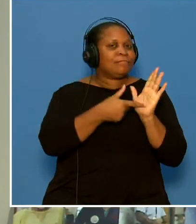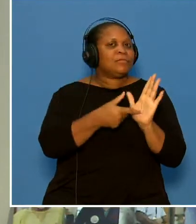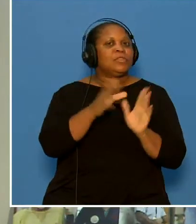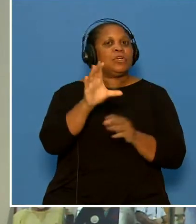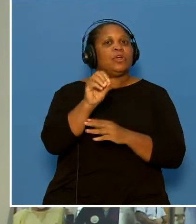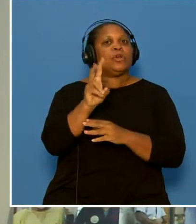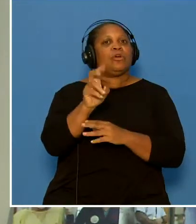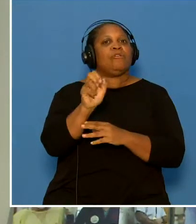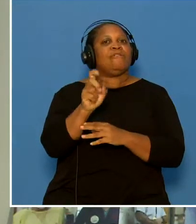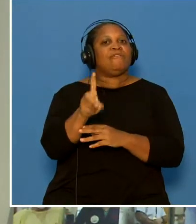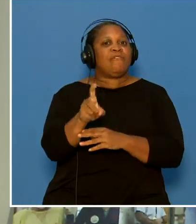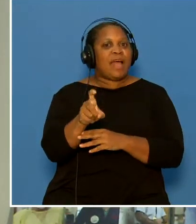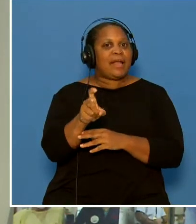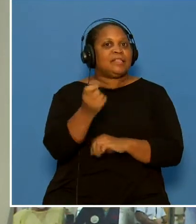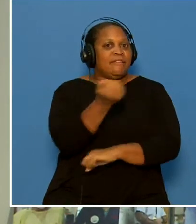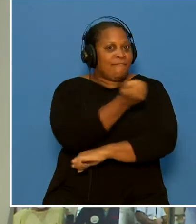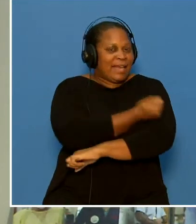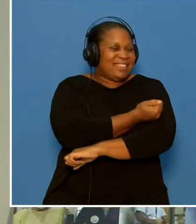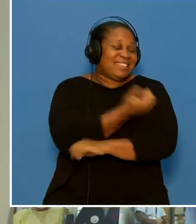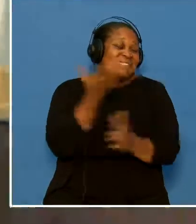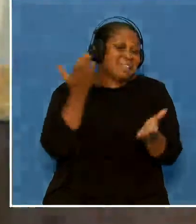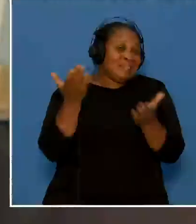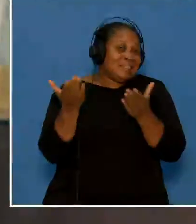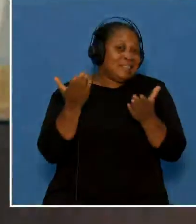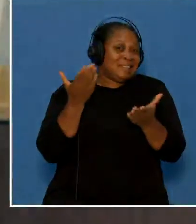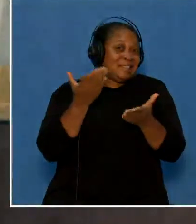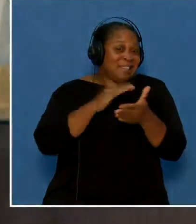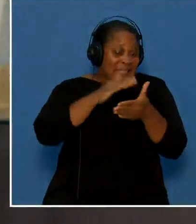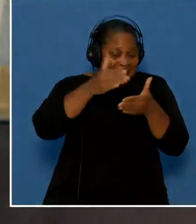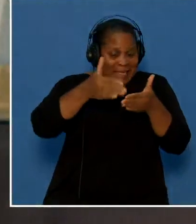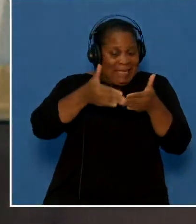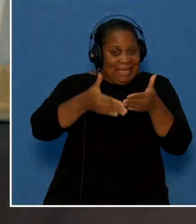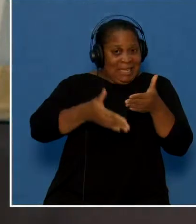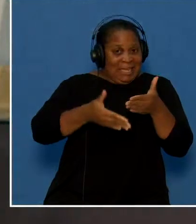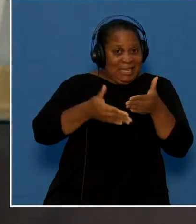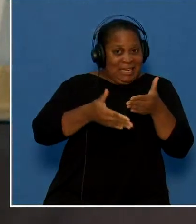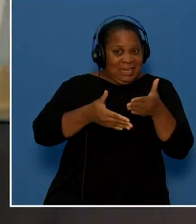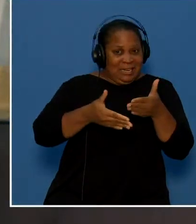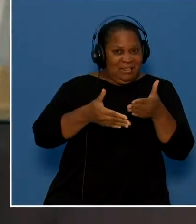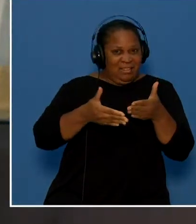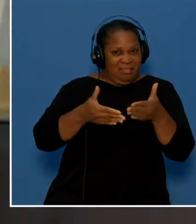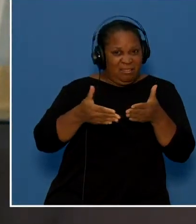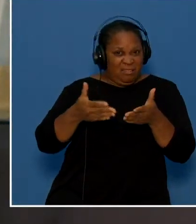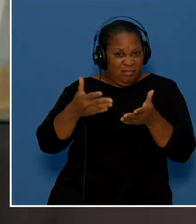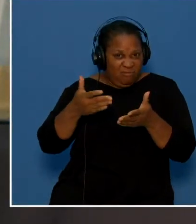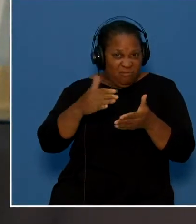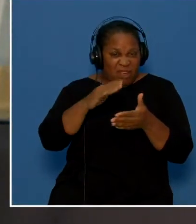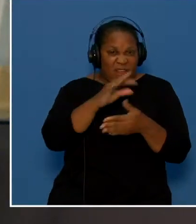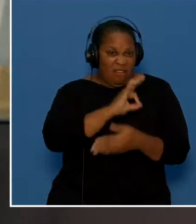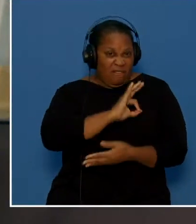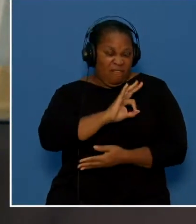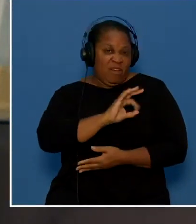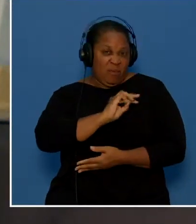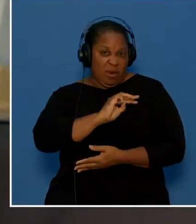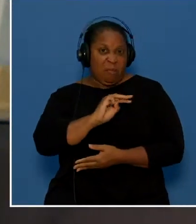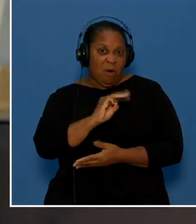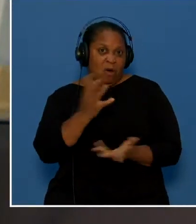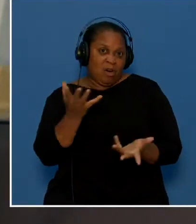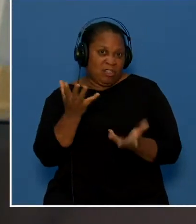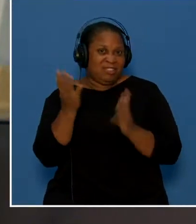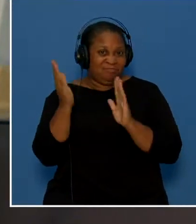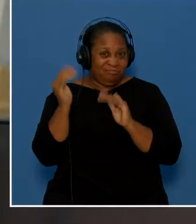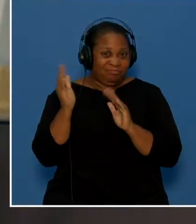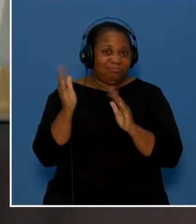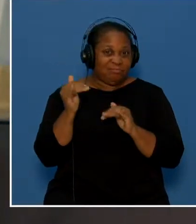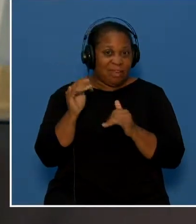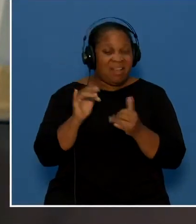COVAX vaccines would probably arrive at the end of Q1, so end of February, March. We're anticipating that.